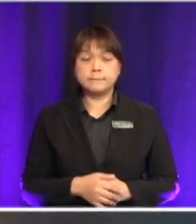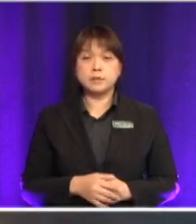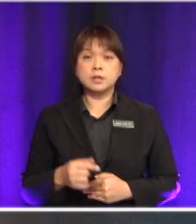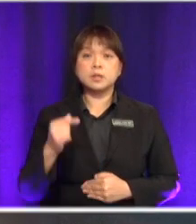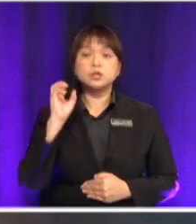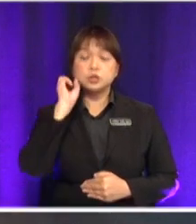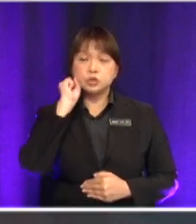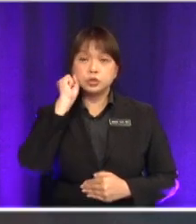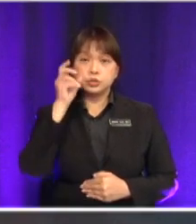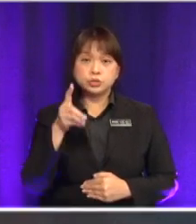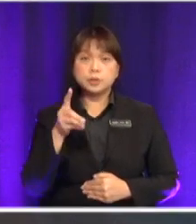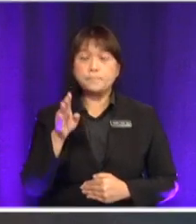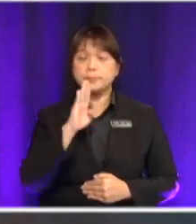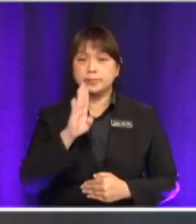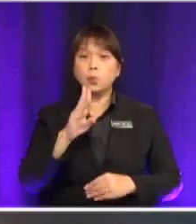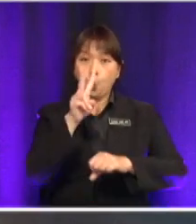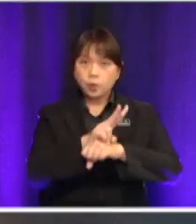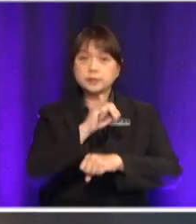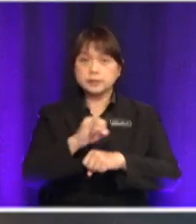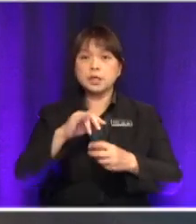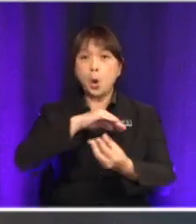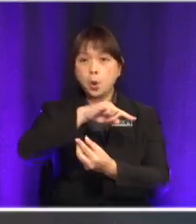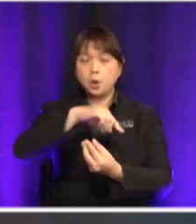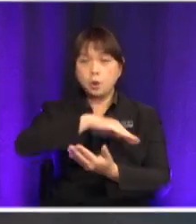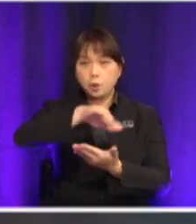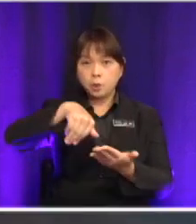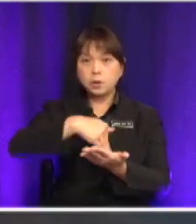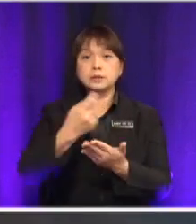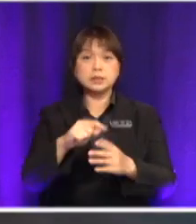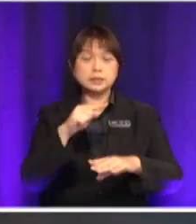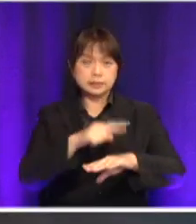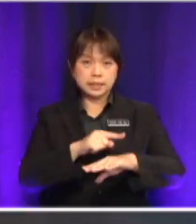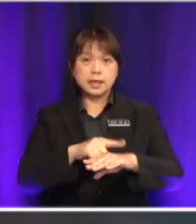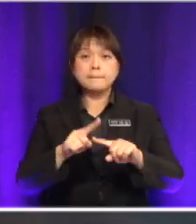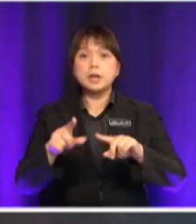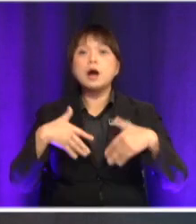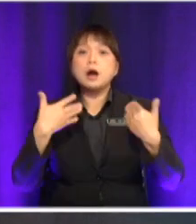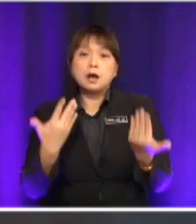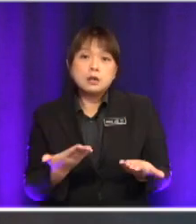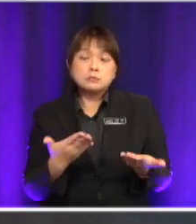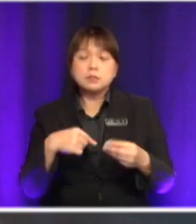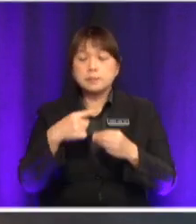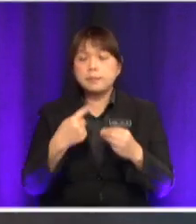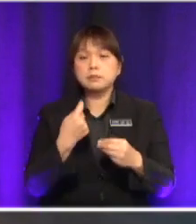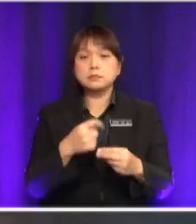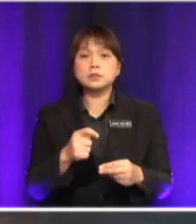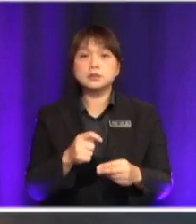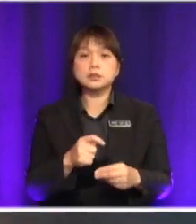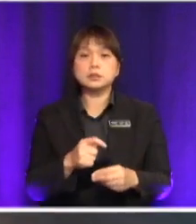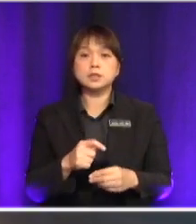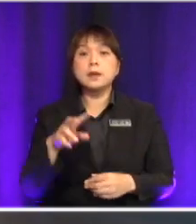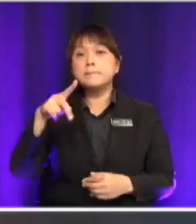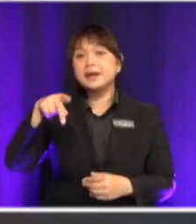time? What about privacy? Right. So these are some of the things that we will talk about later in the last segment. Good job, everyone. But we're not done yet.